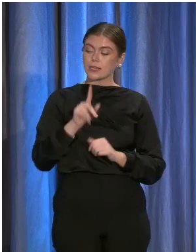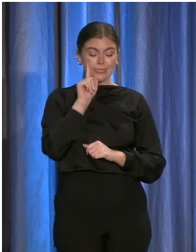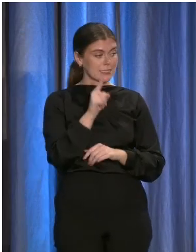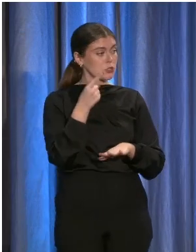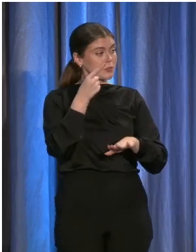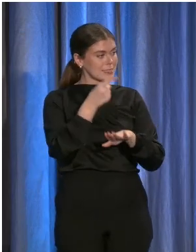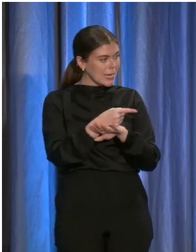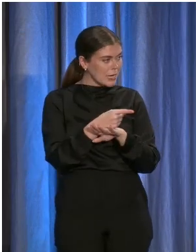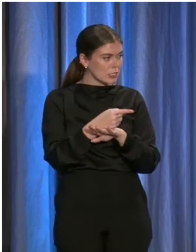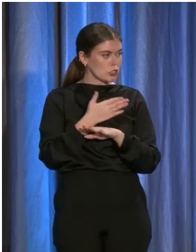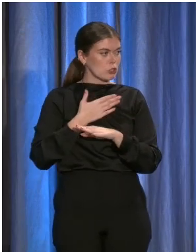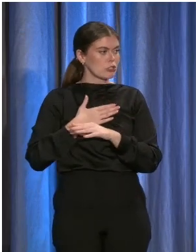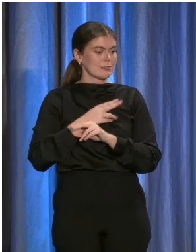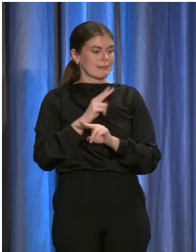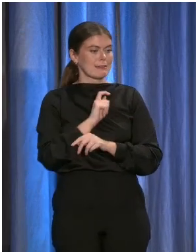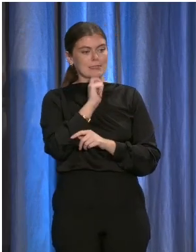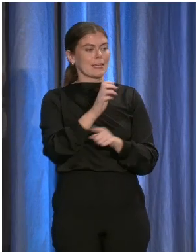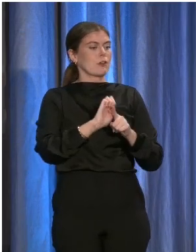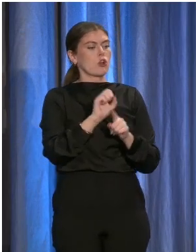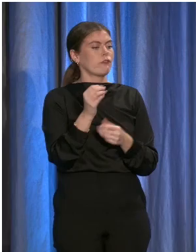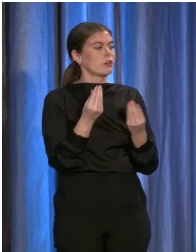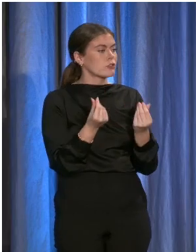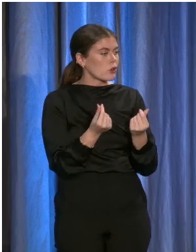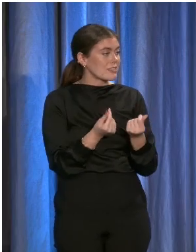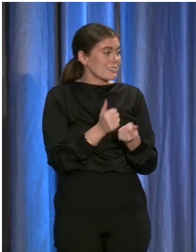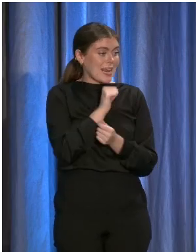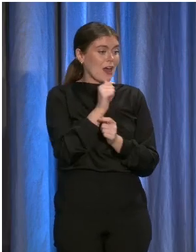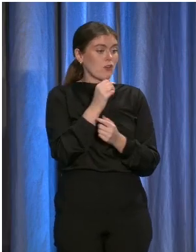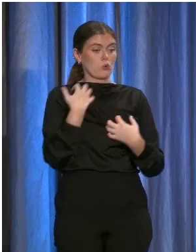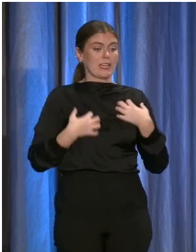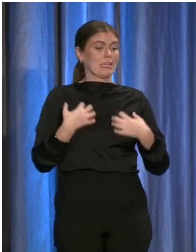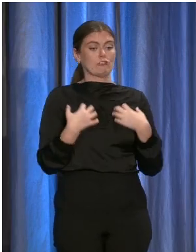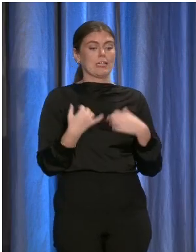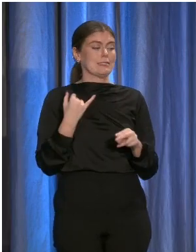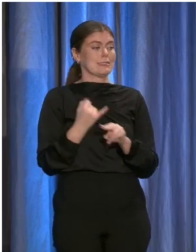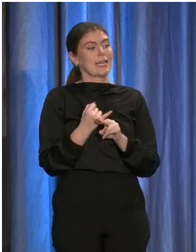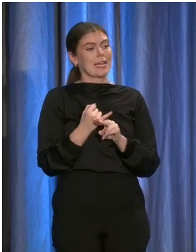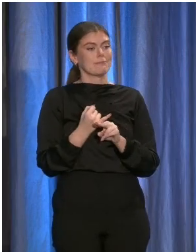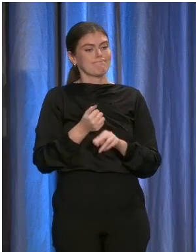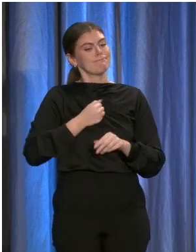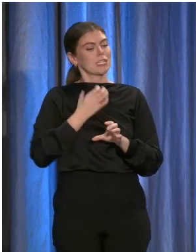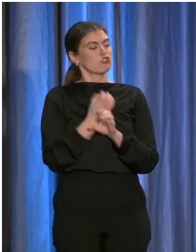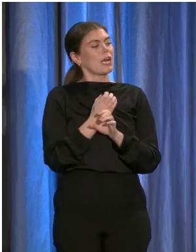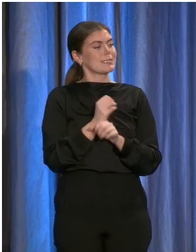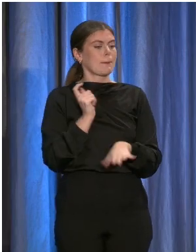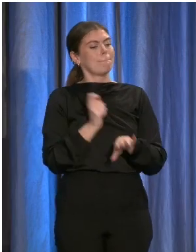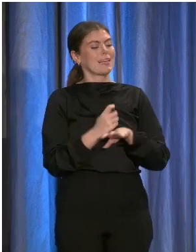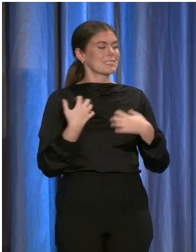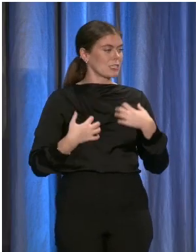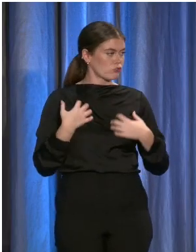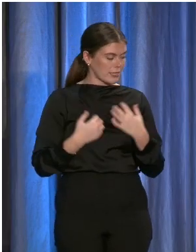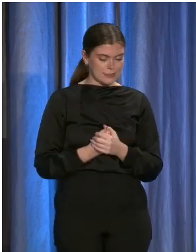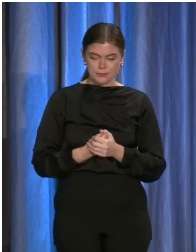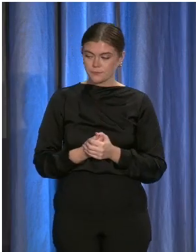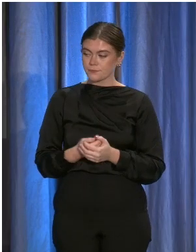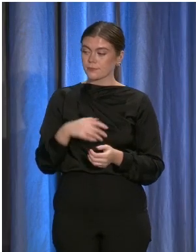to allocate as few resources as possible and had no interest in the best interests of my child. The Sinos